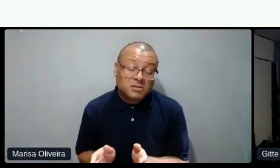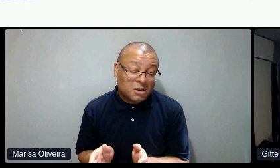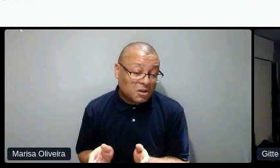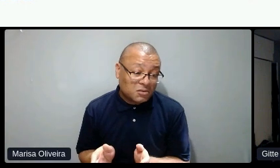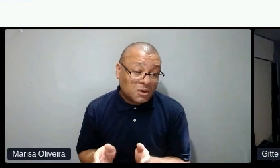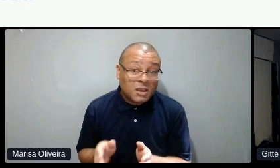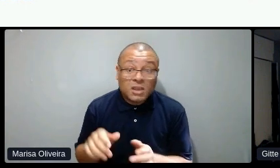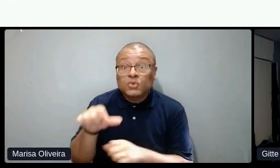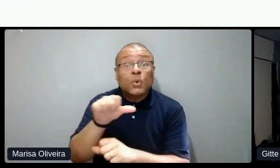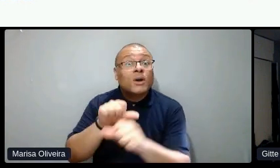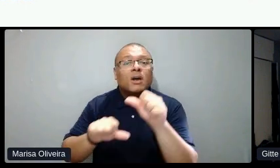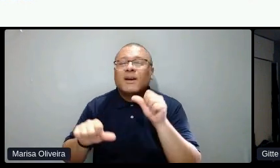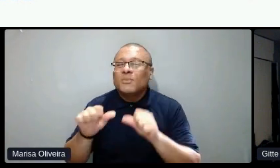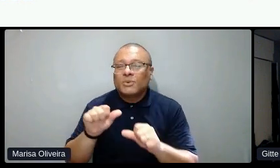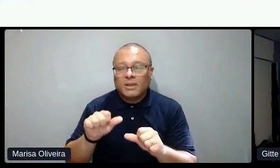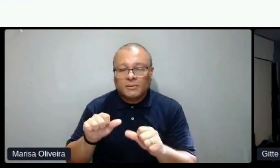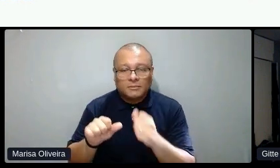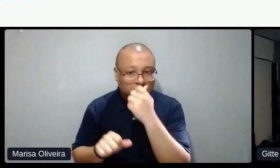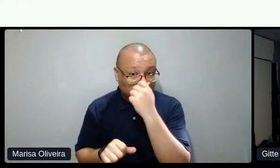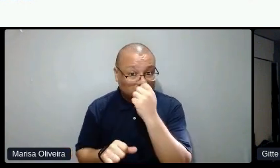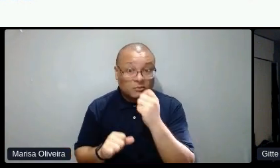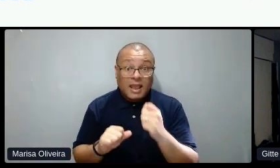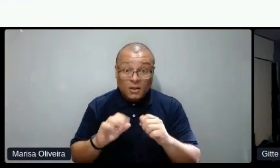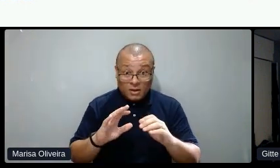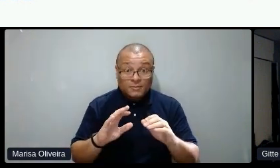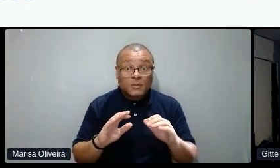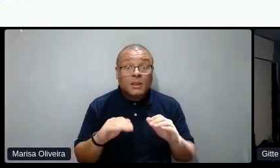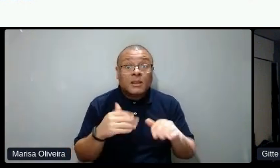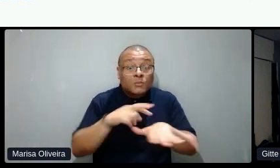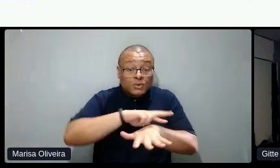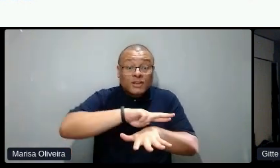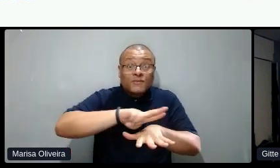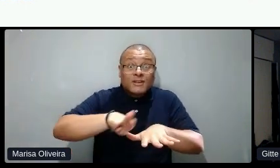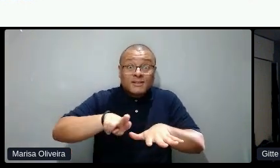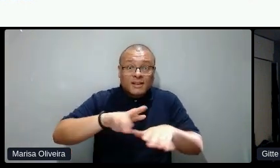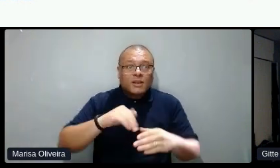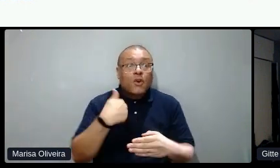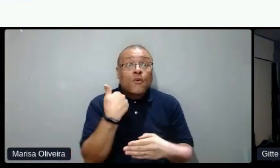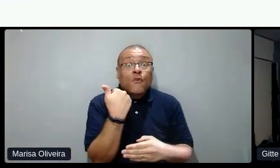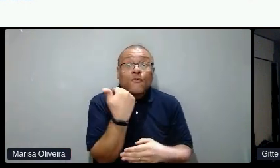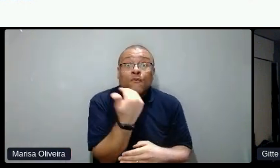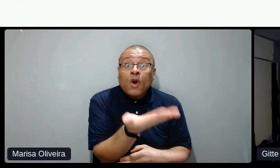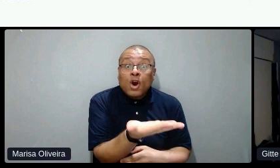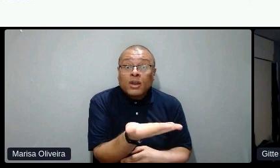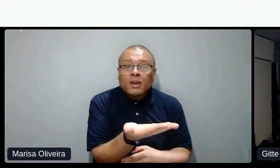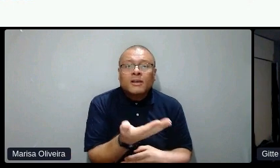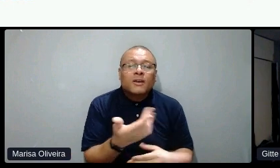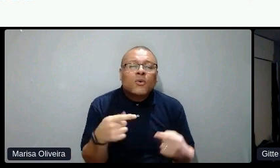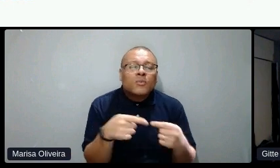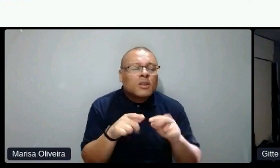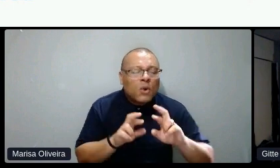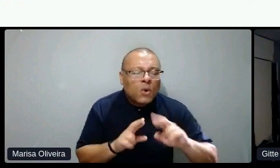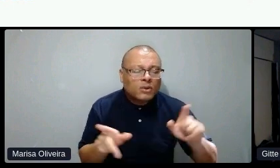cannot change. Whereas external diversity is like the other things, like,